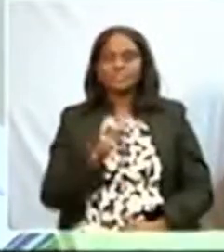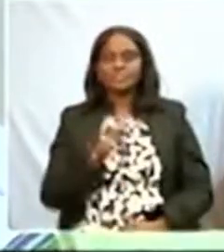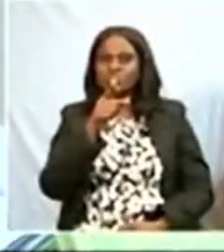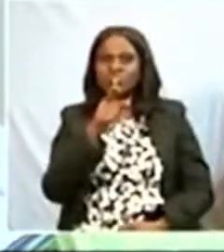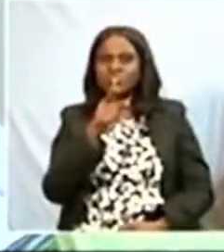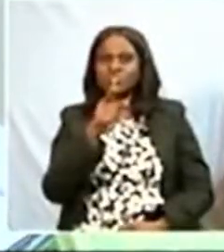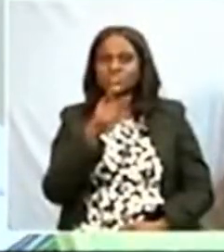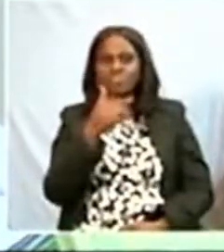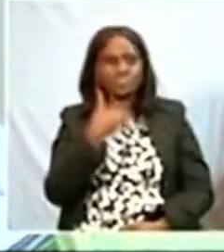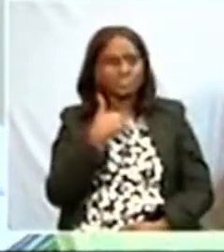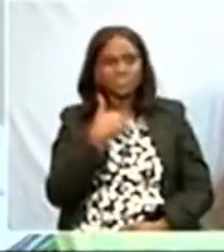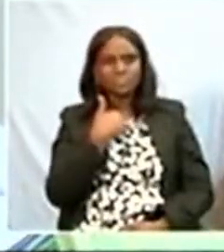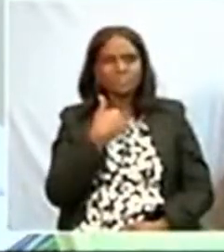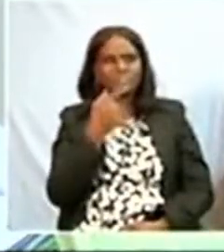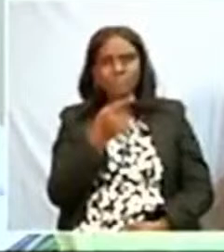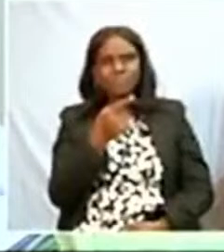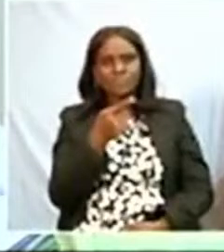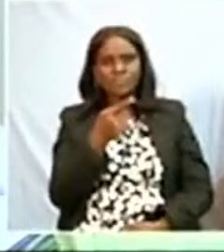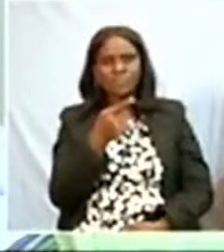You take